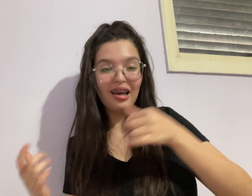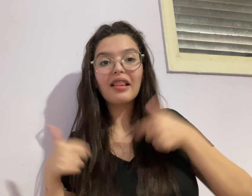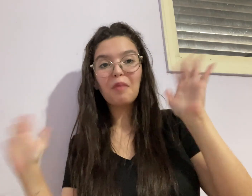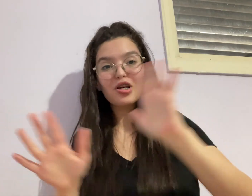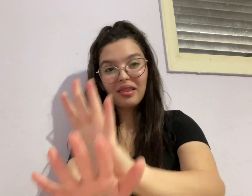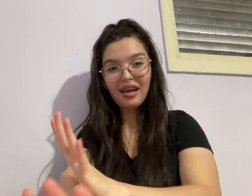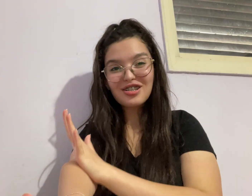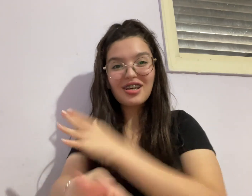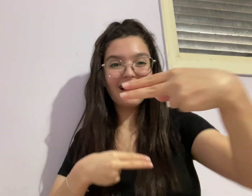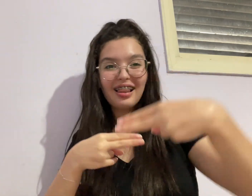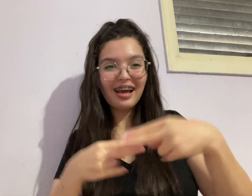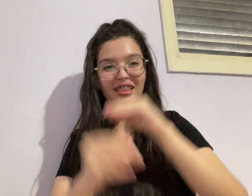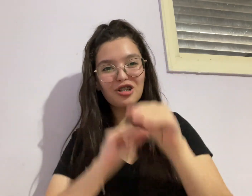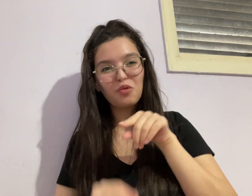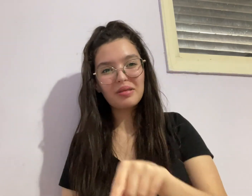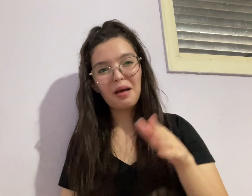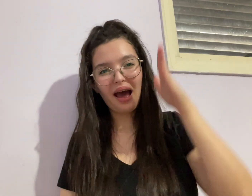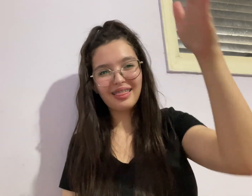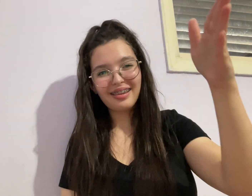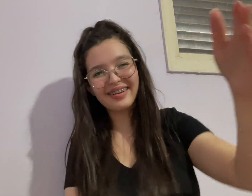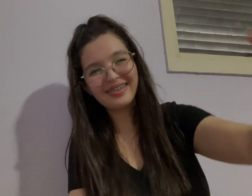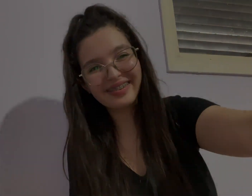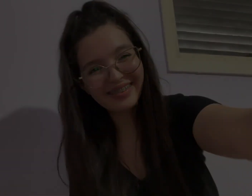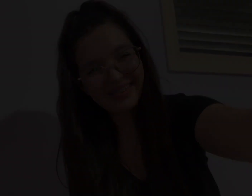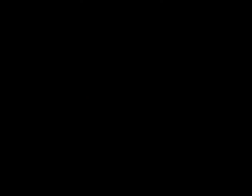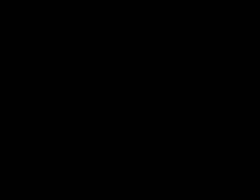If you to a of turbine. tool,